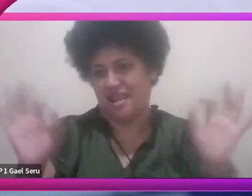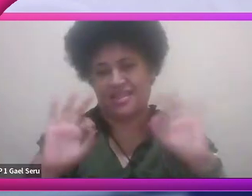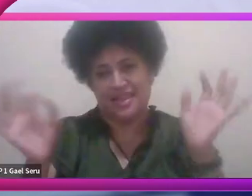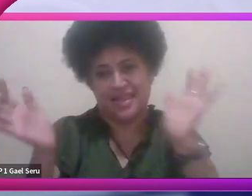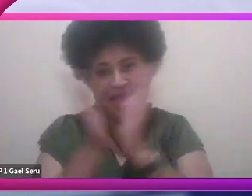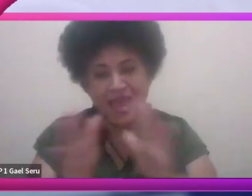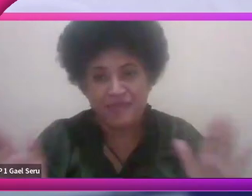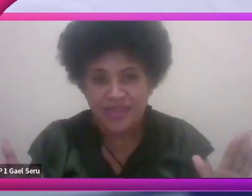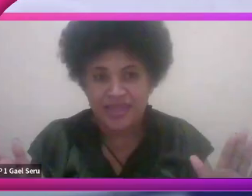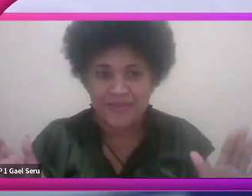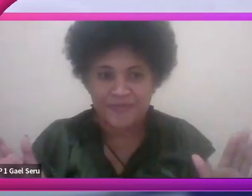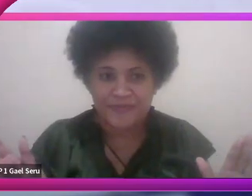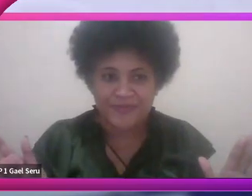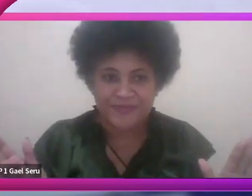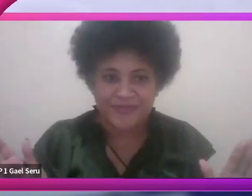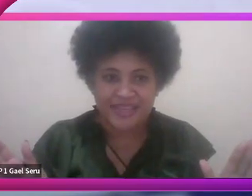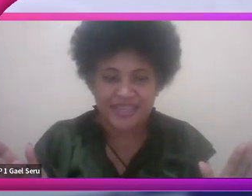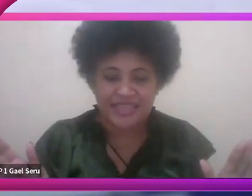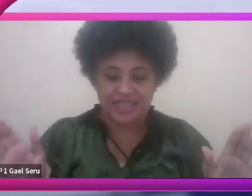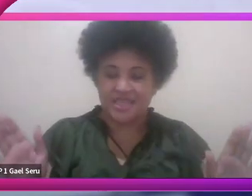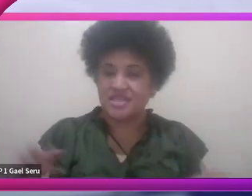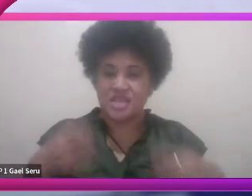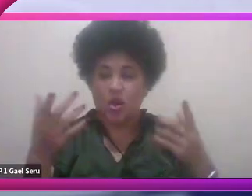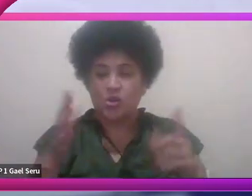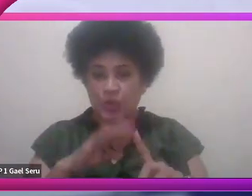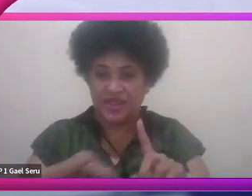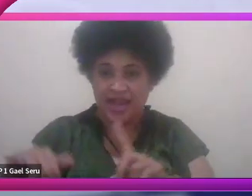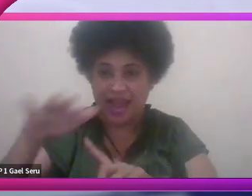then create the environment that allow